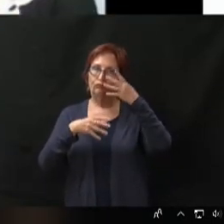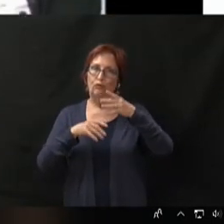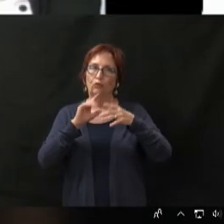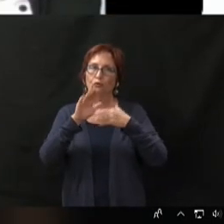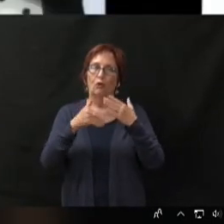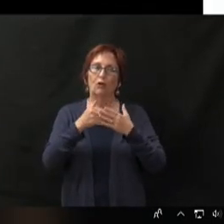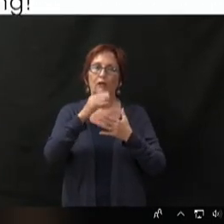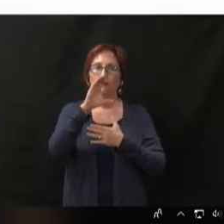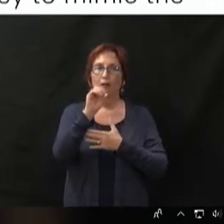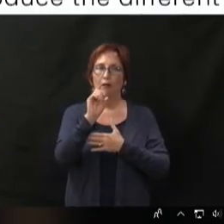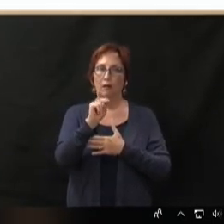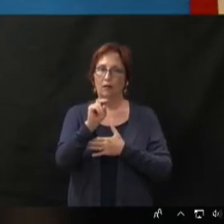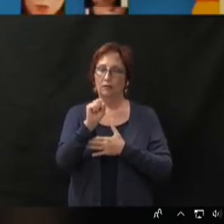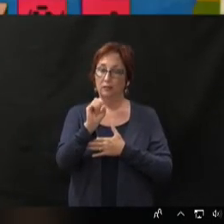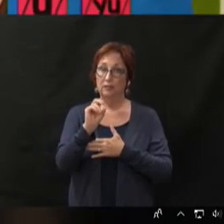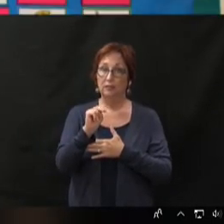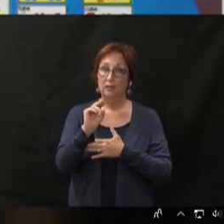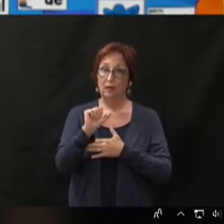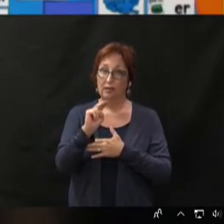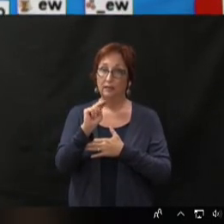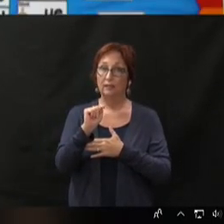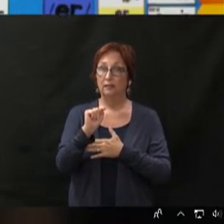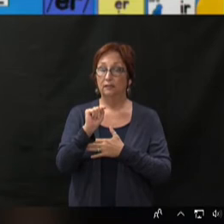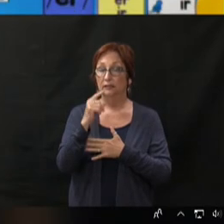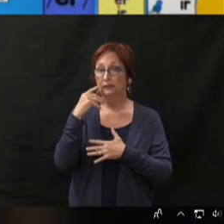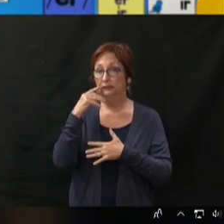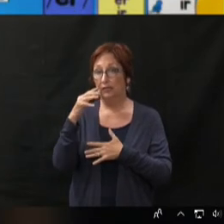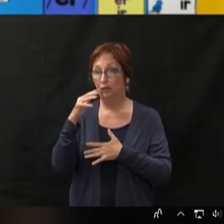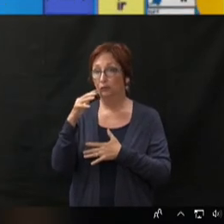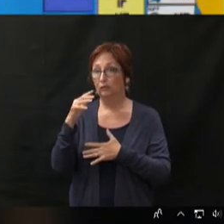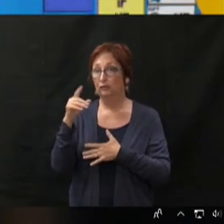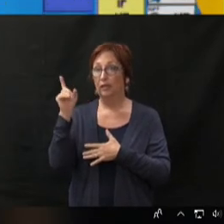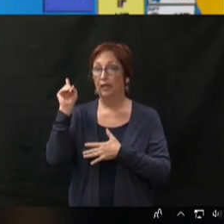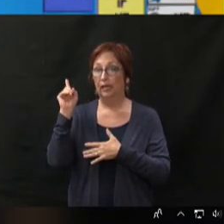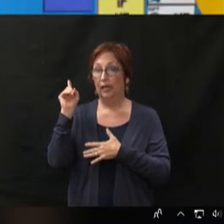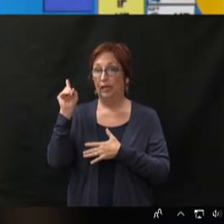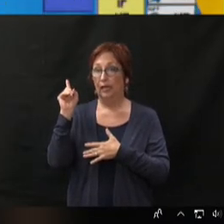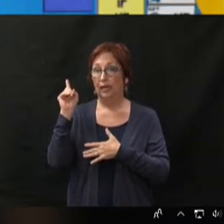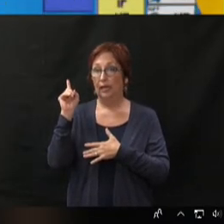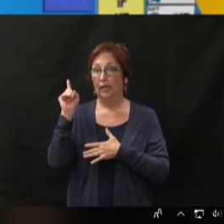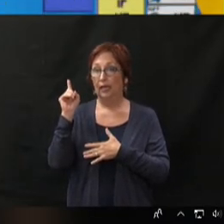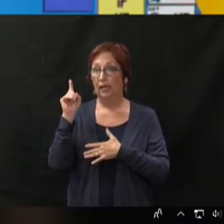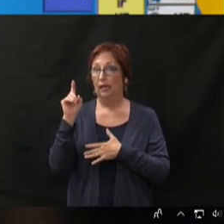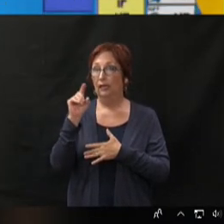sounds. And then here is what I loved.